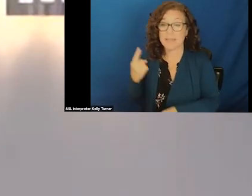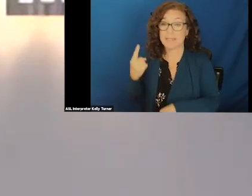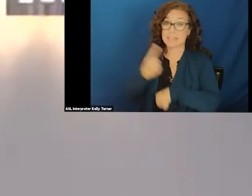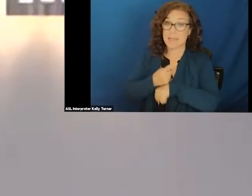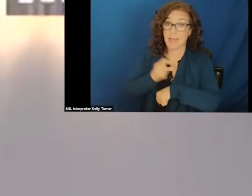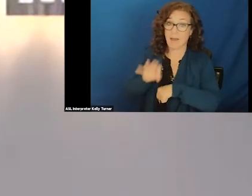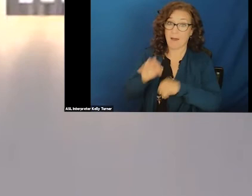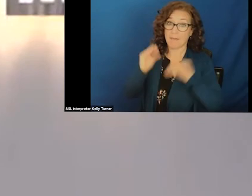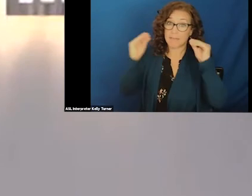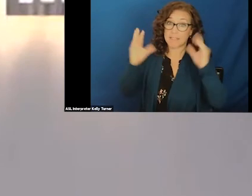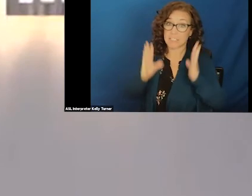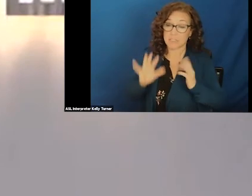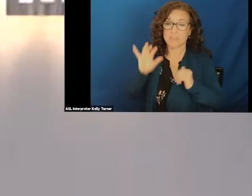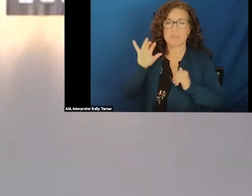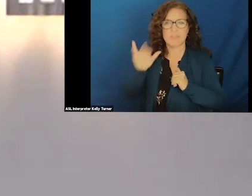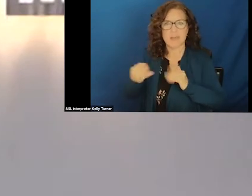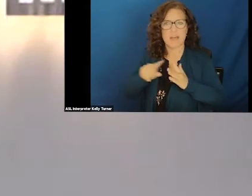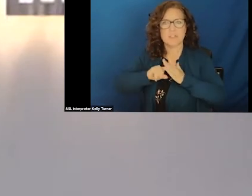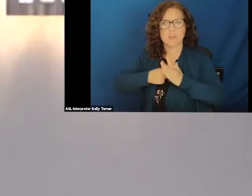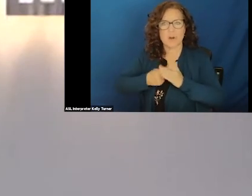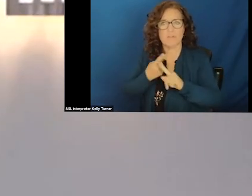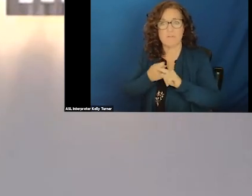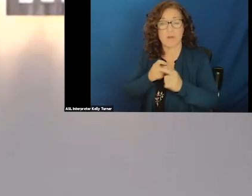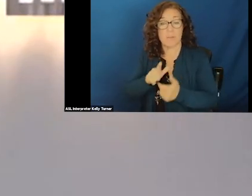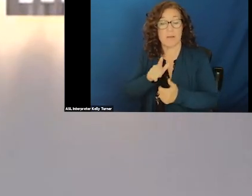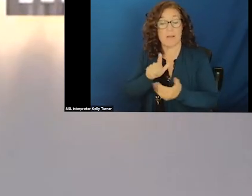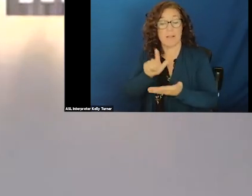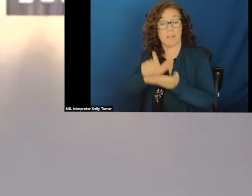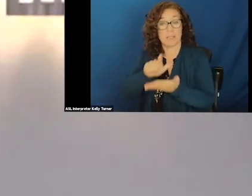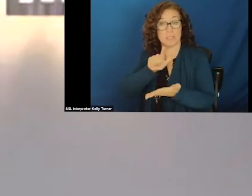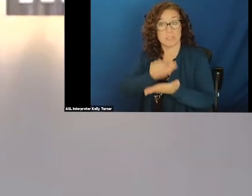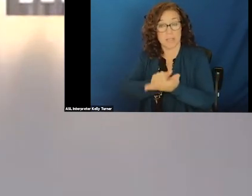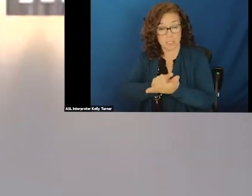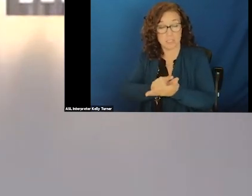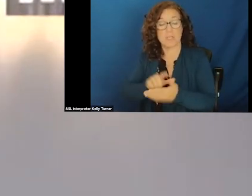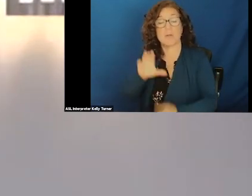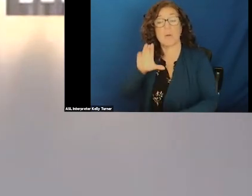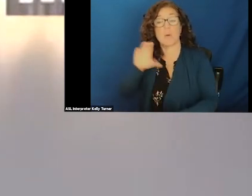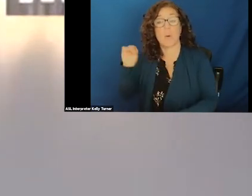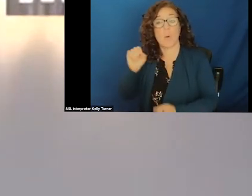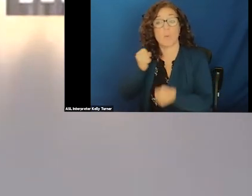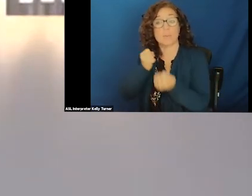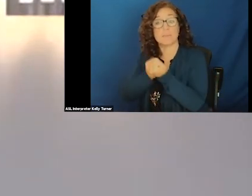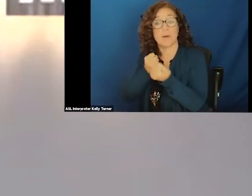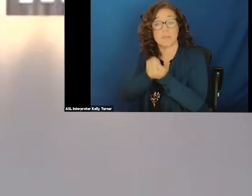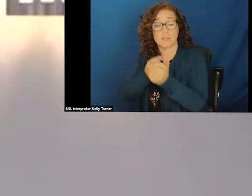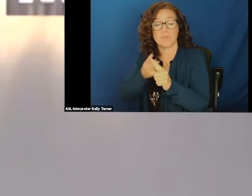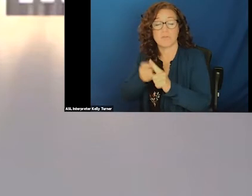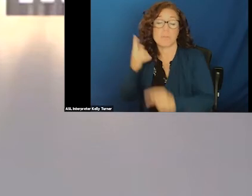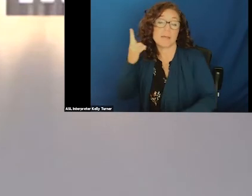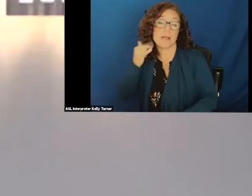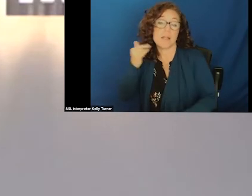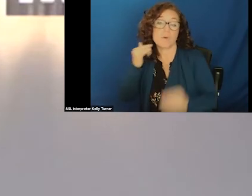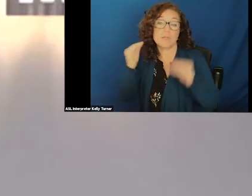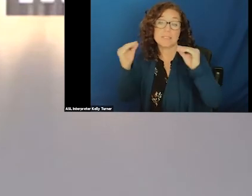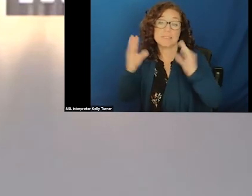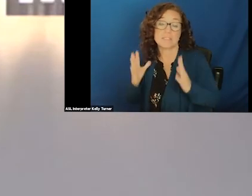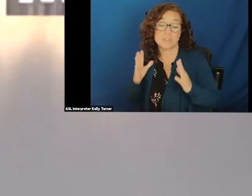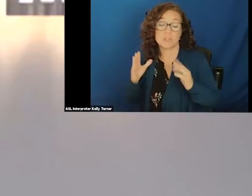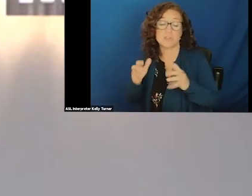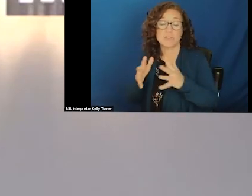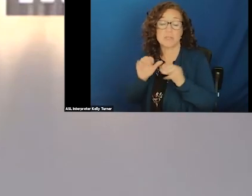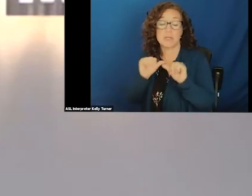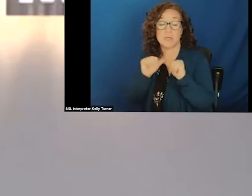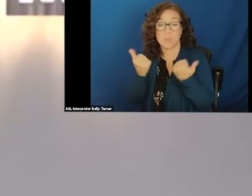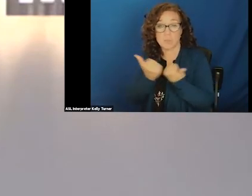Teachers Association and the Association of Mexican American Educators. Senator Joseph Montoya wrote the bill and